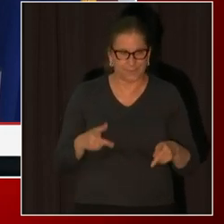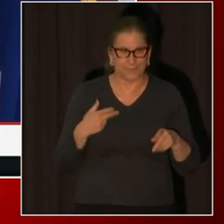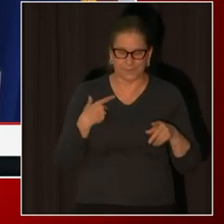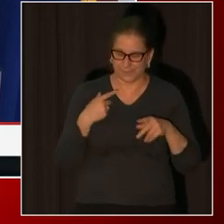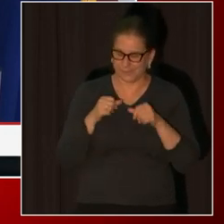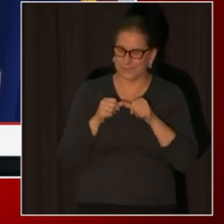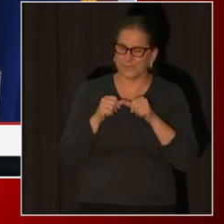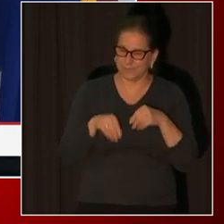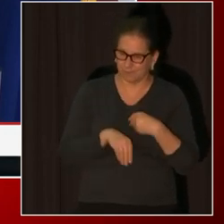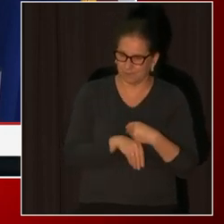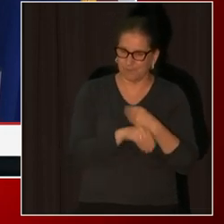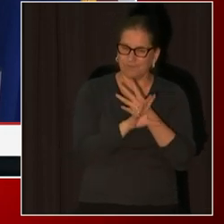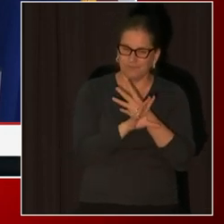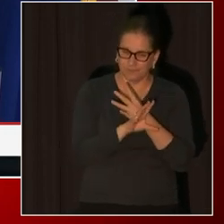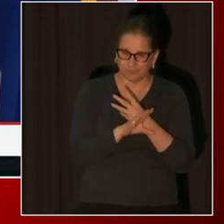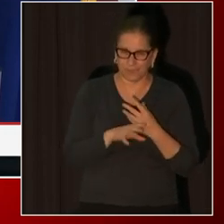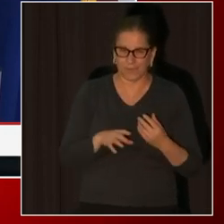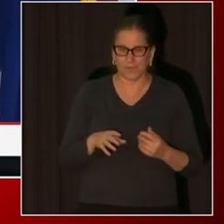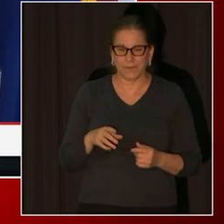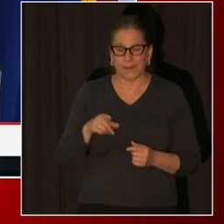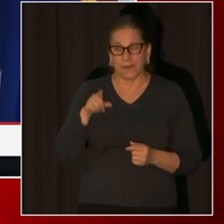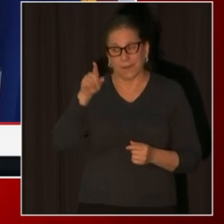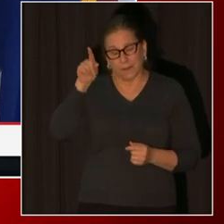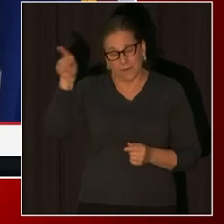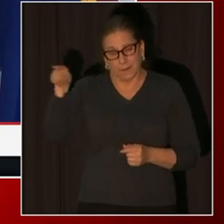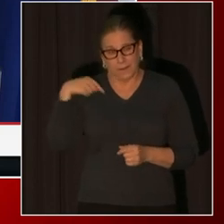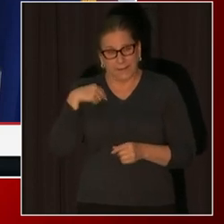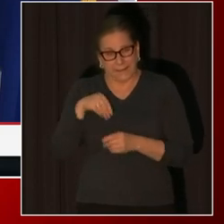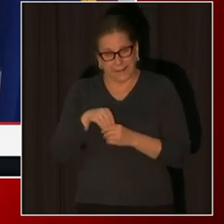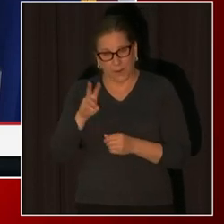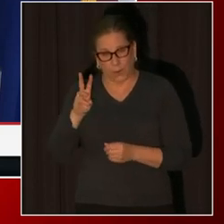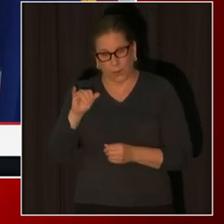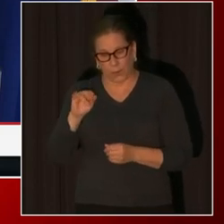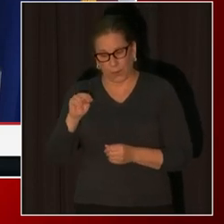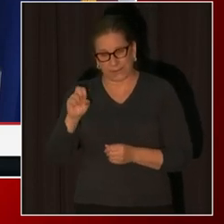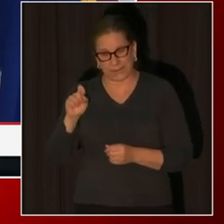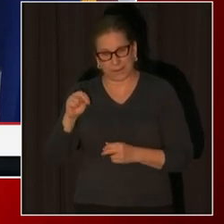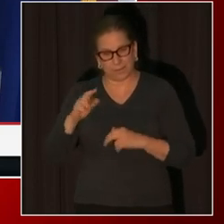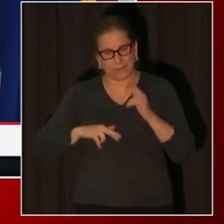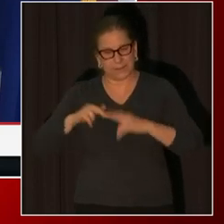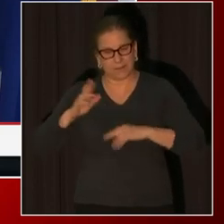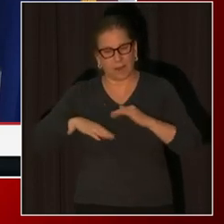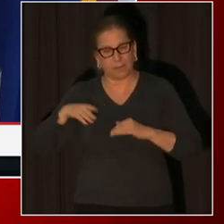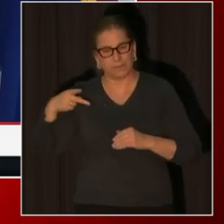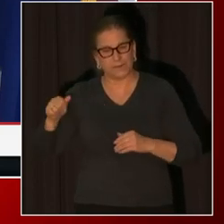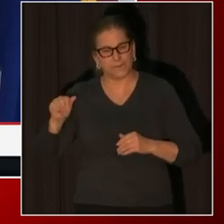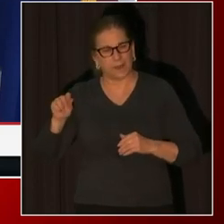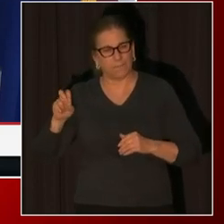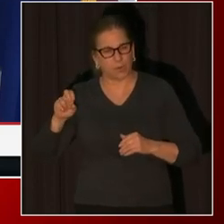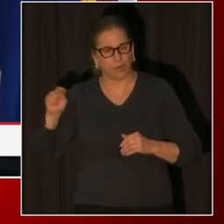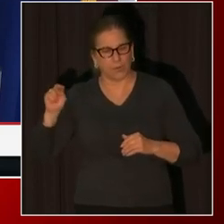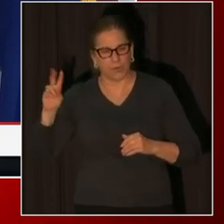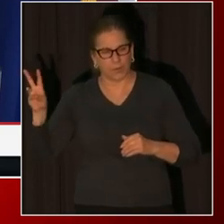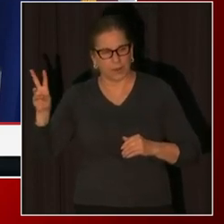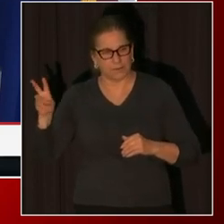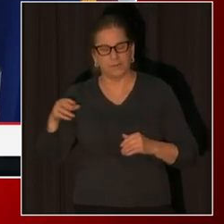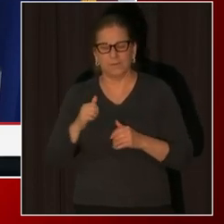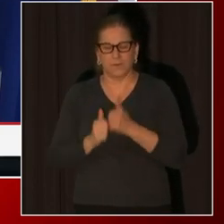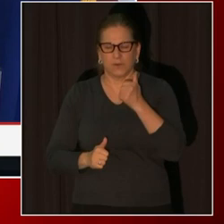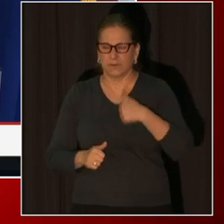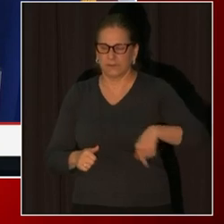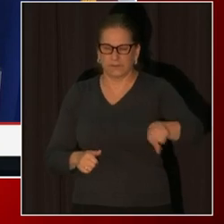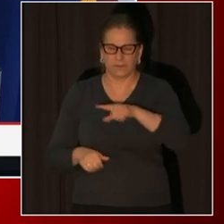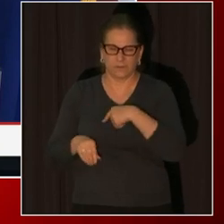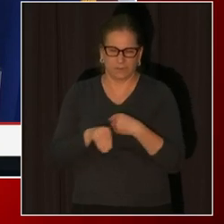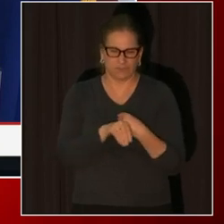will be participating through a online or virtual platform. I'm happy to take questions if there are any with regard to what